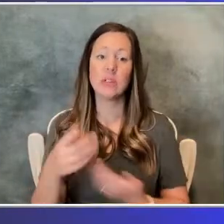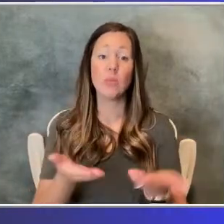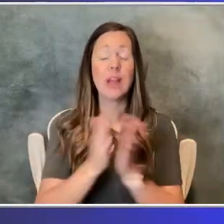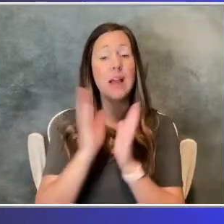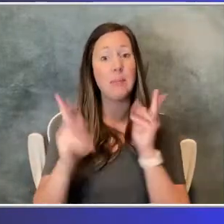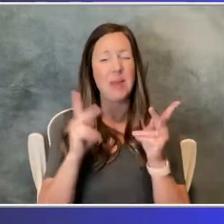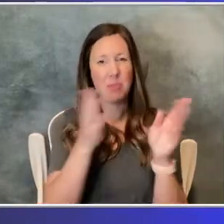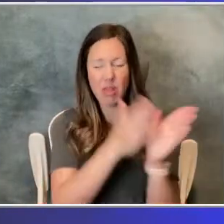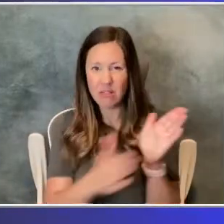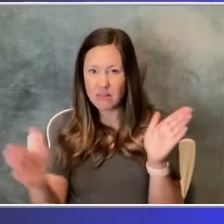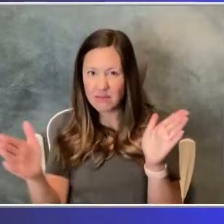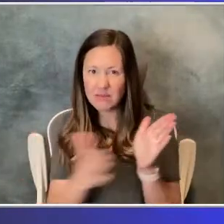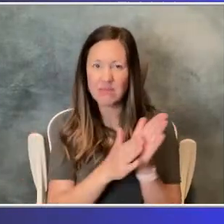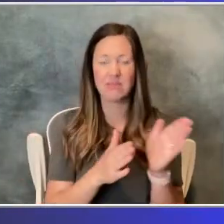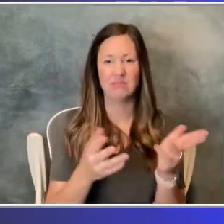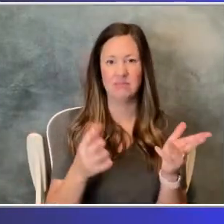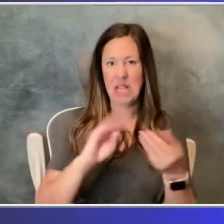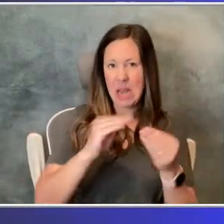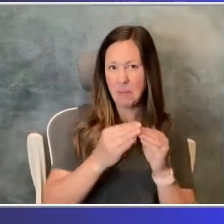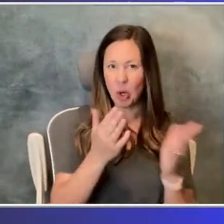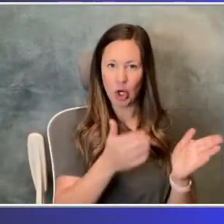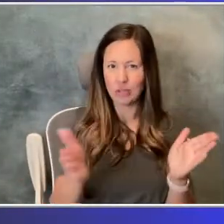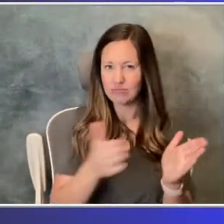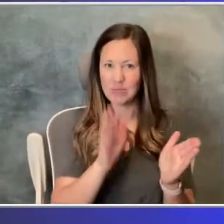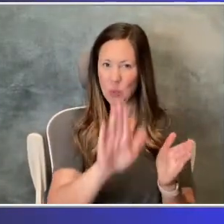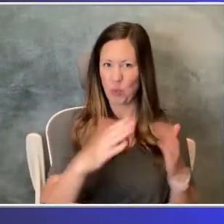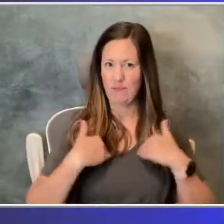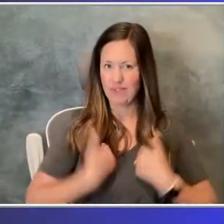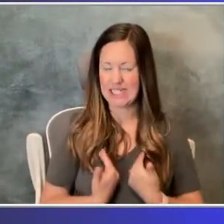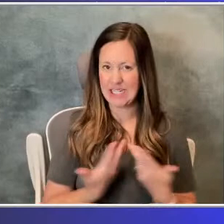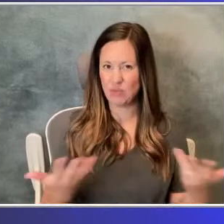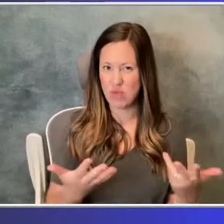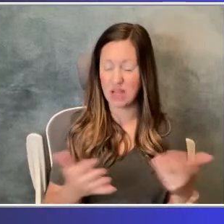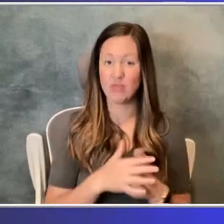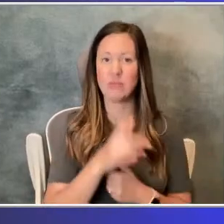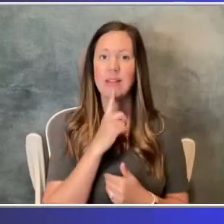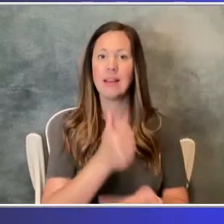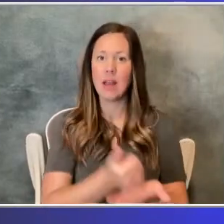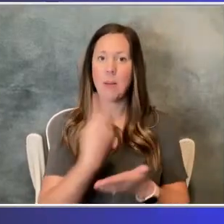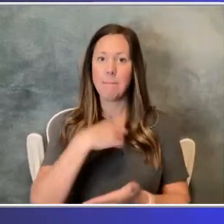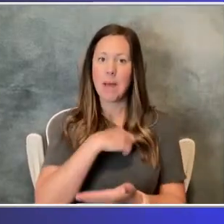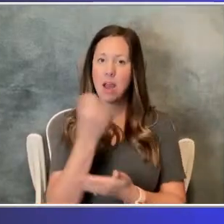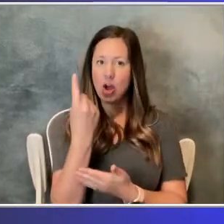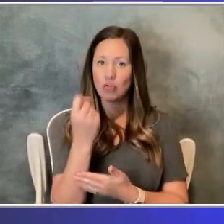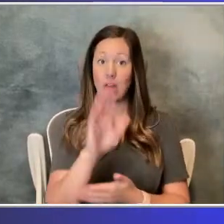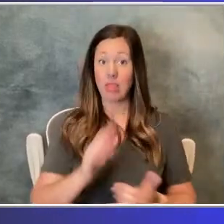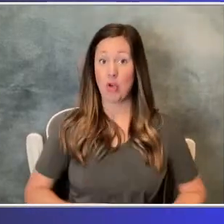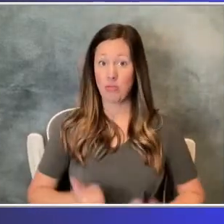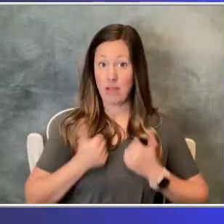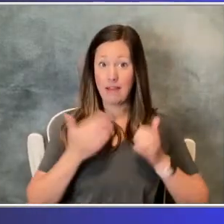fatigue, to just even give us a understanding of in their life compared to what